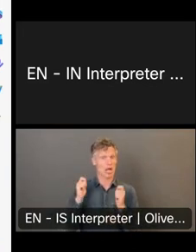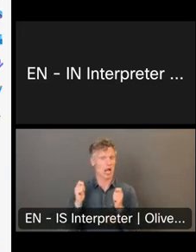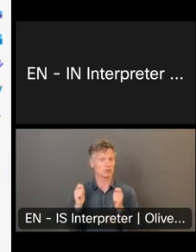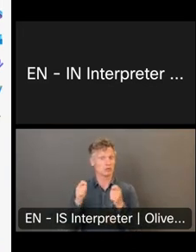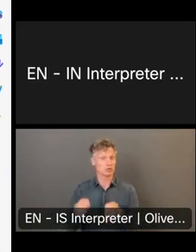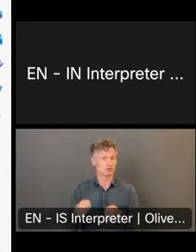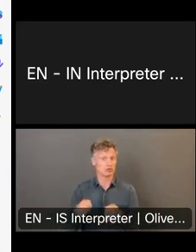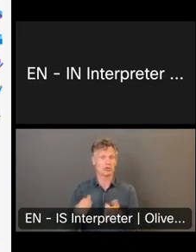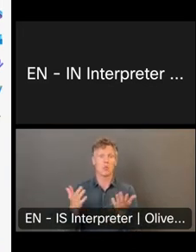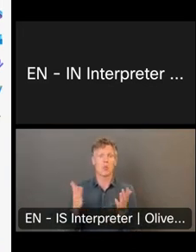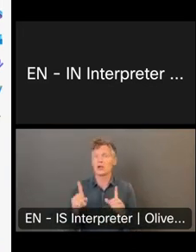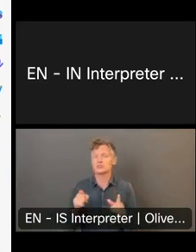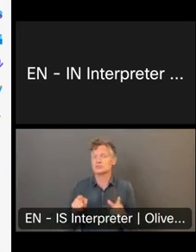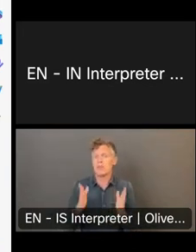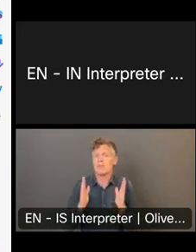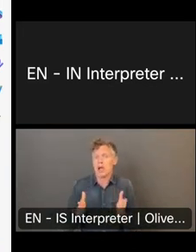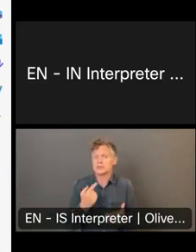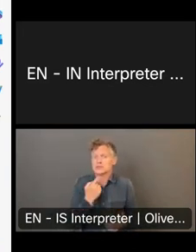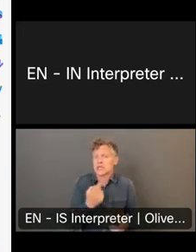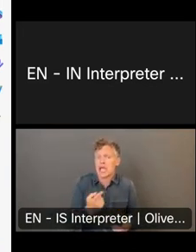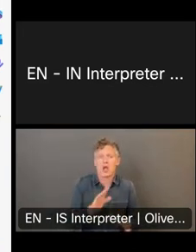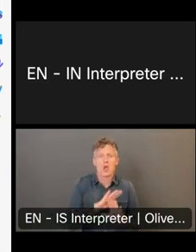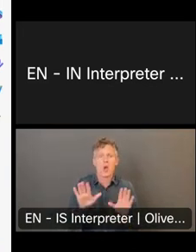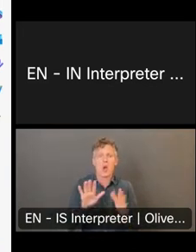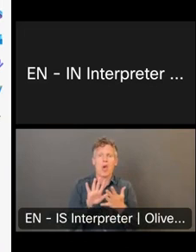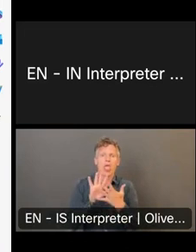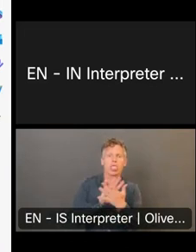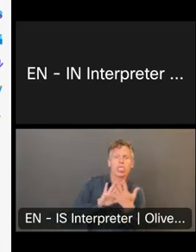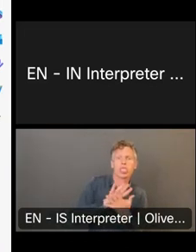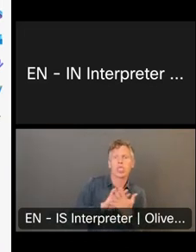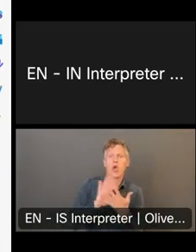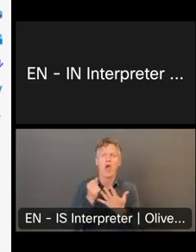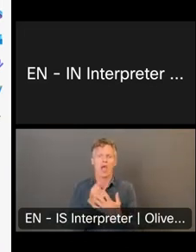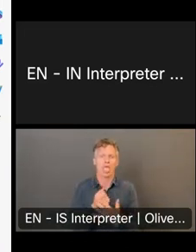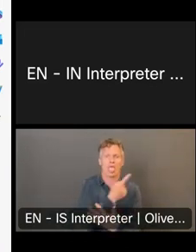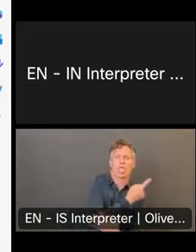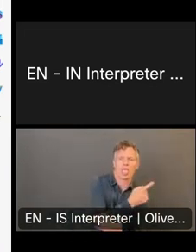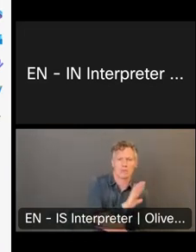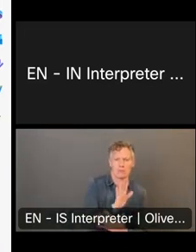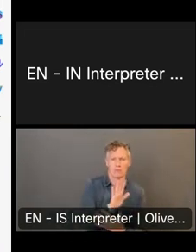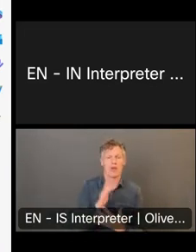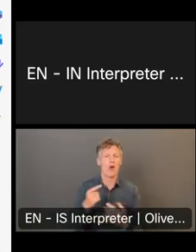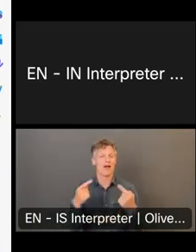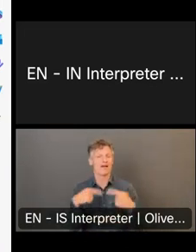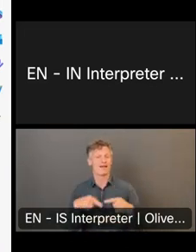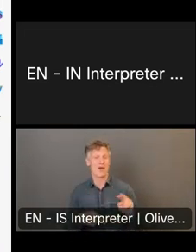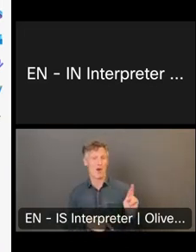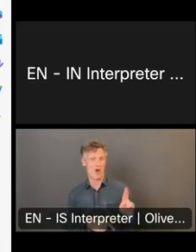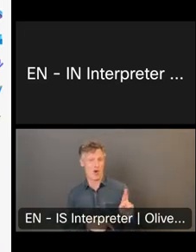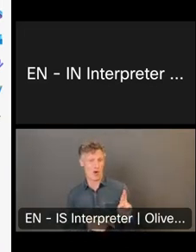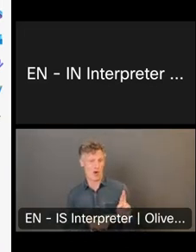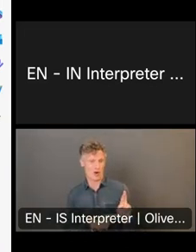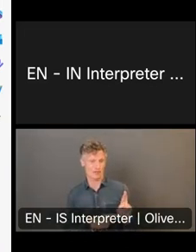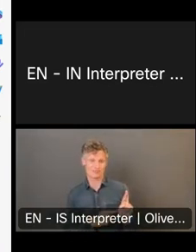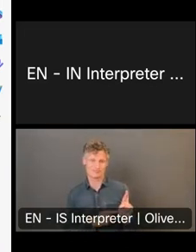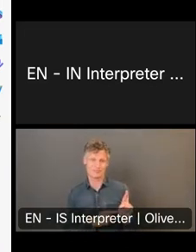is required, avoid ambiguity and obscurity. And the R bag, which holds a